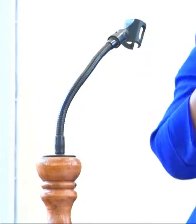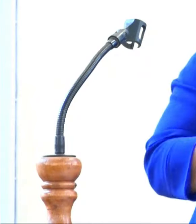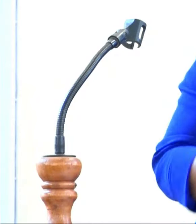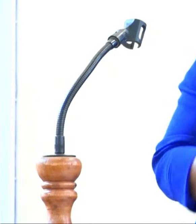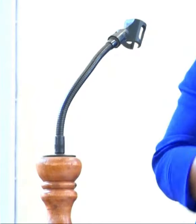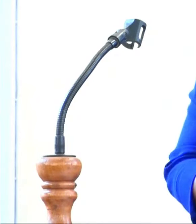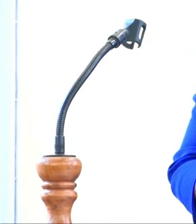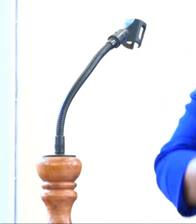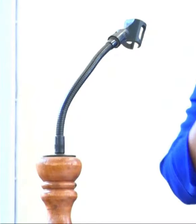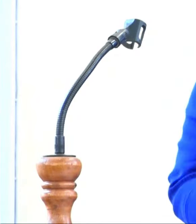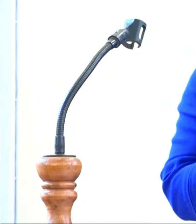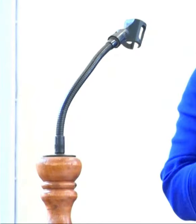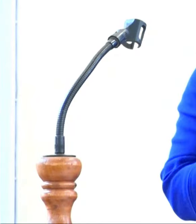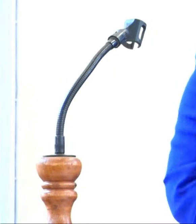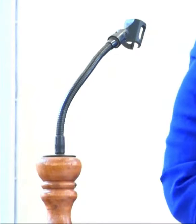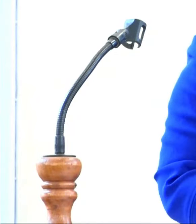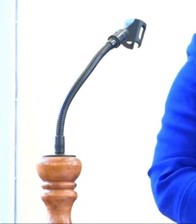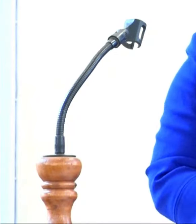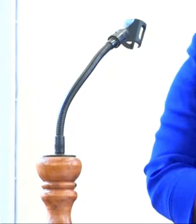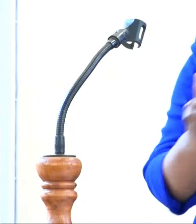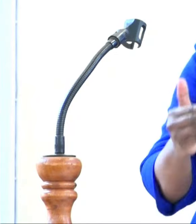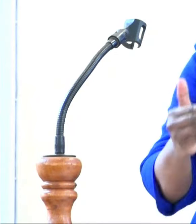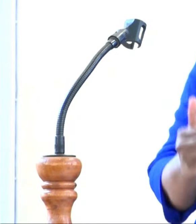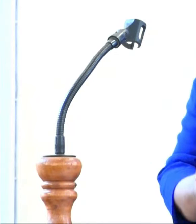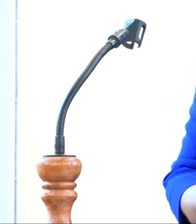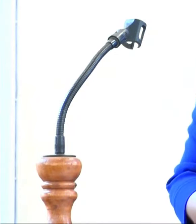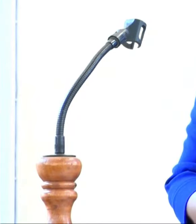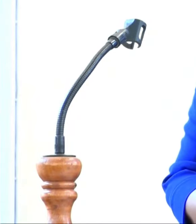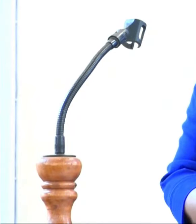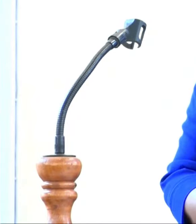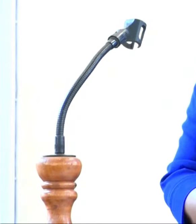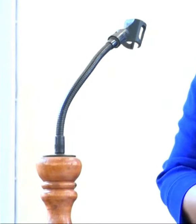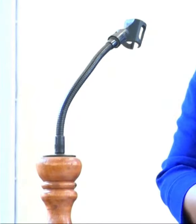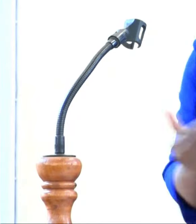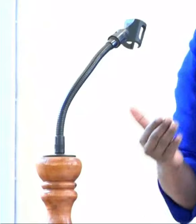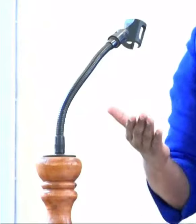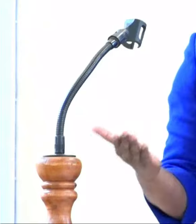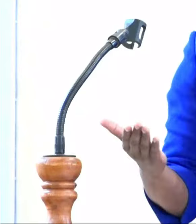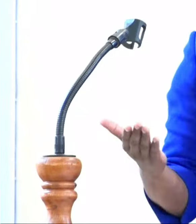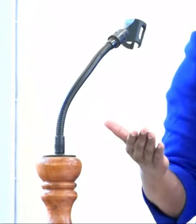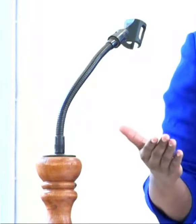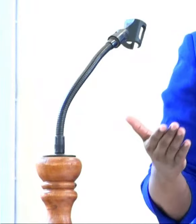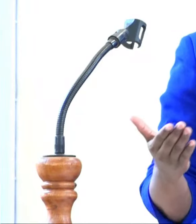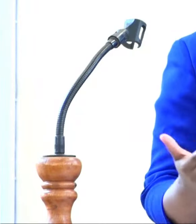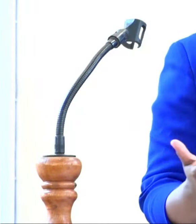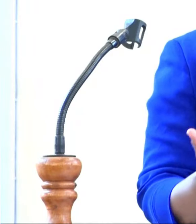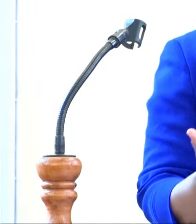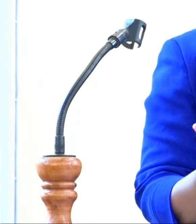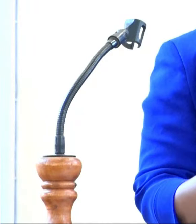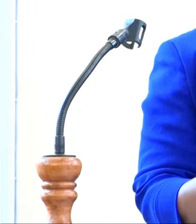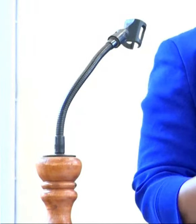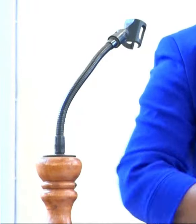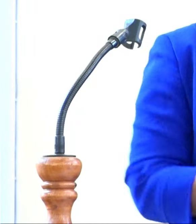na tukaeze kumtafuta Mungu maadamu anapopatikana. When the grace is still